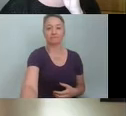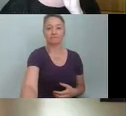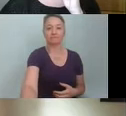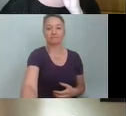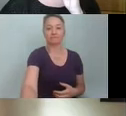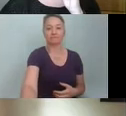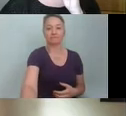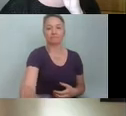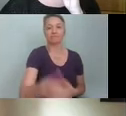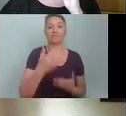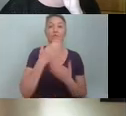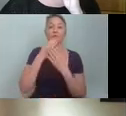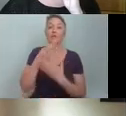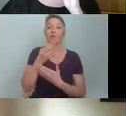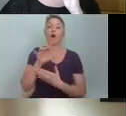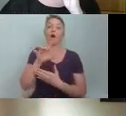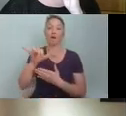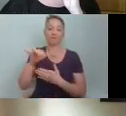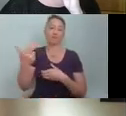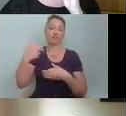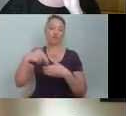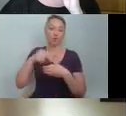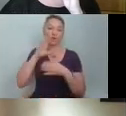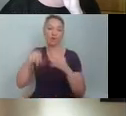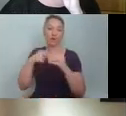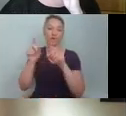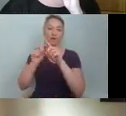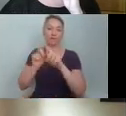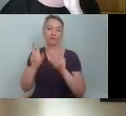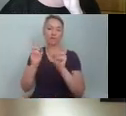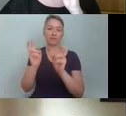Holly Crawford, for being with us today.